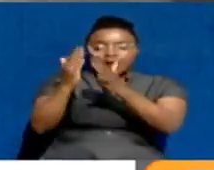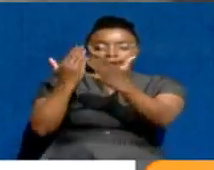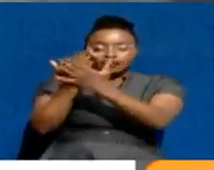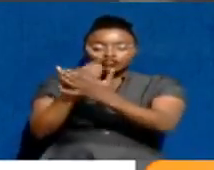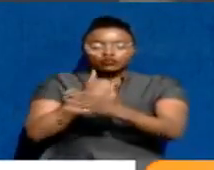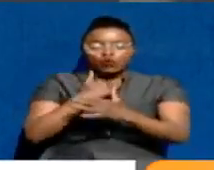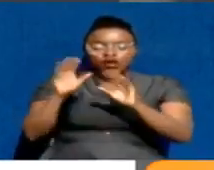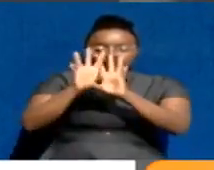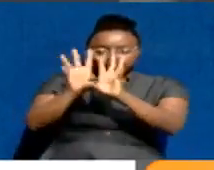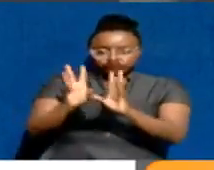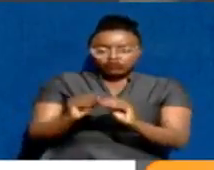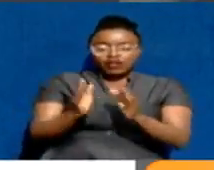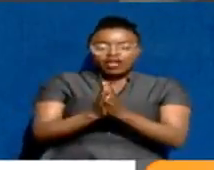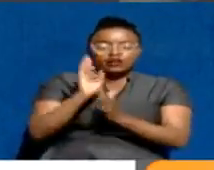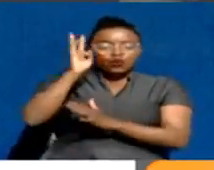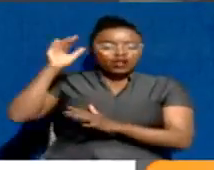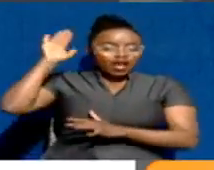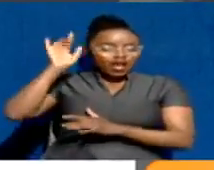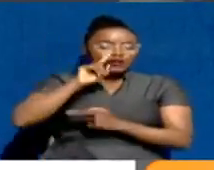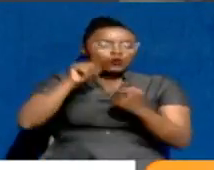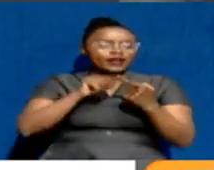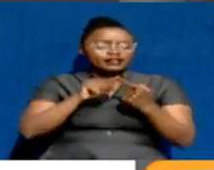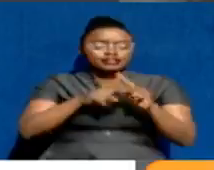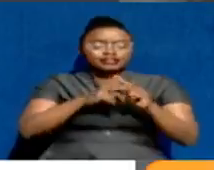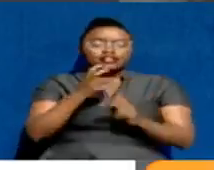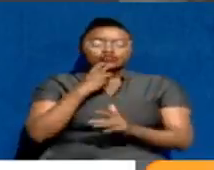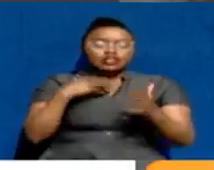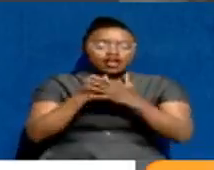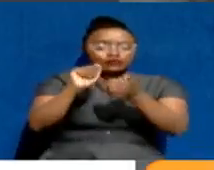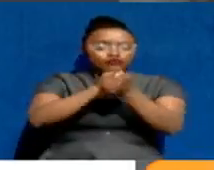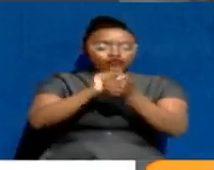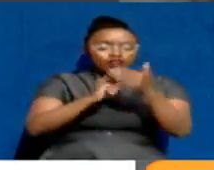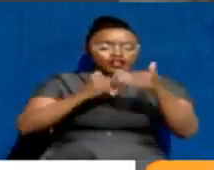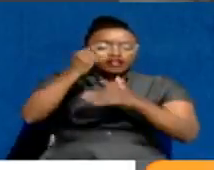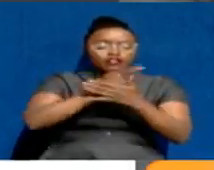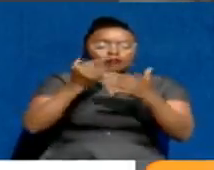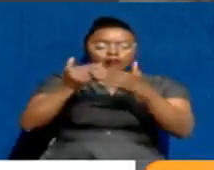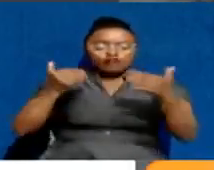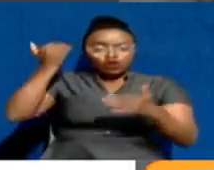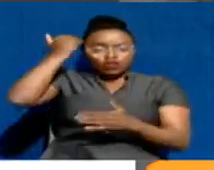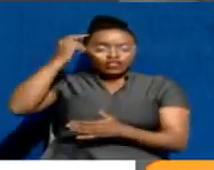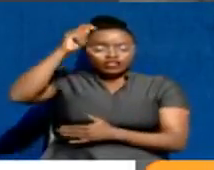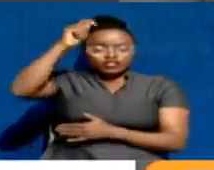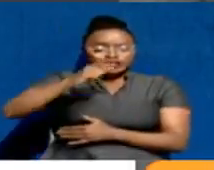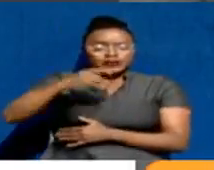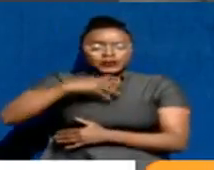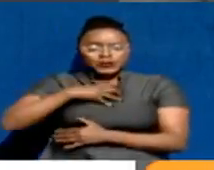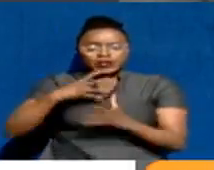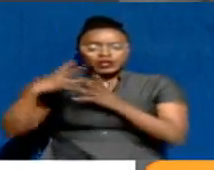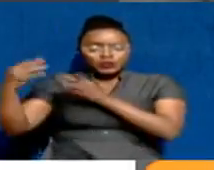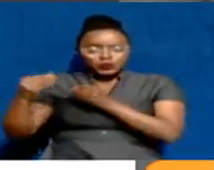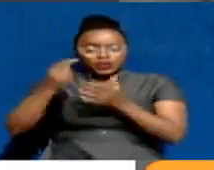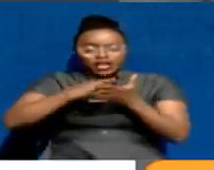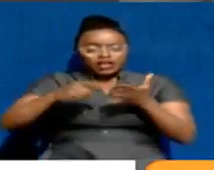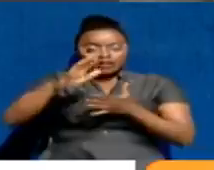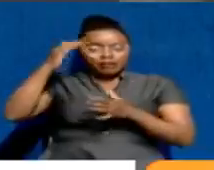were consolidated and will be heard from Tuesday to Friday next week before the judges retreat to pen